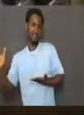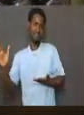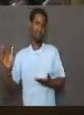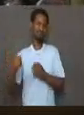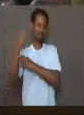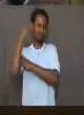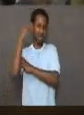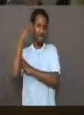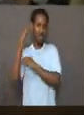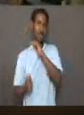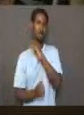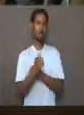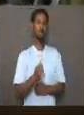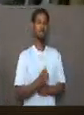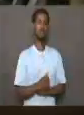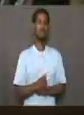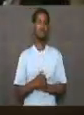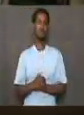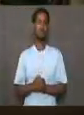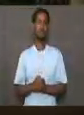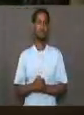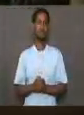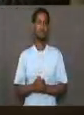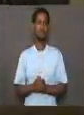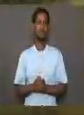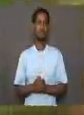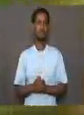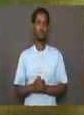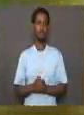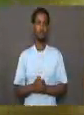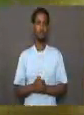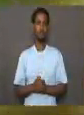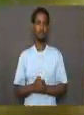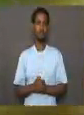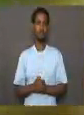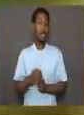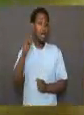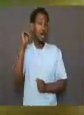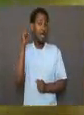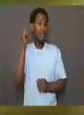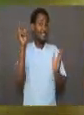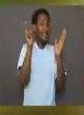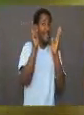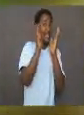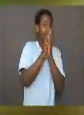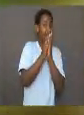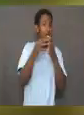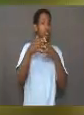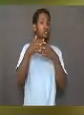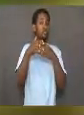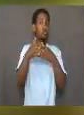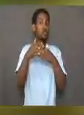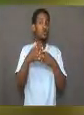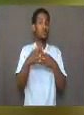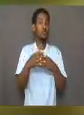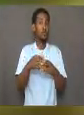power abuse or maladministration. There is another legal instrument that